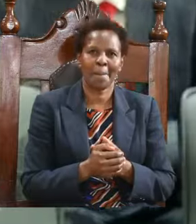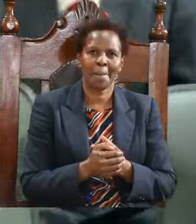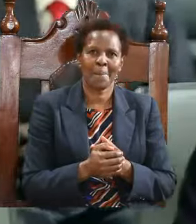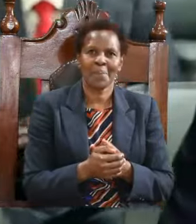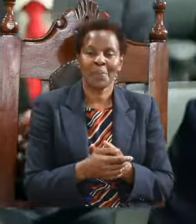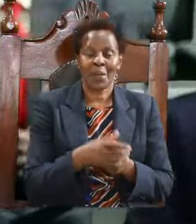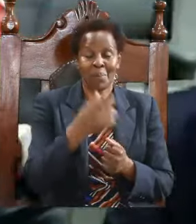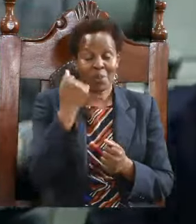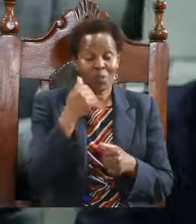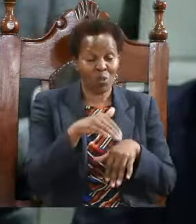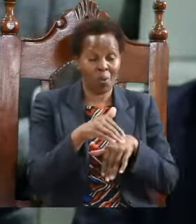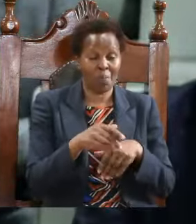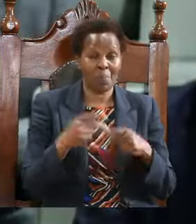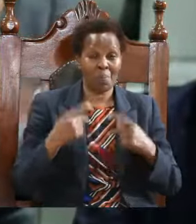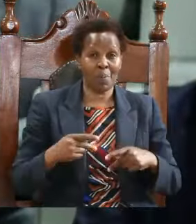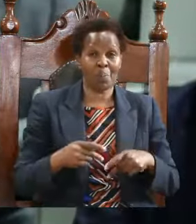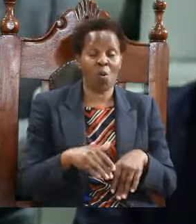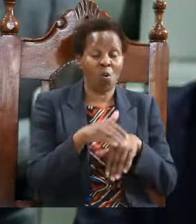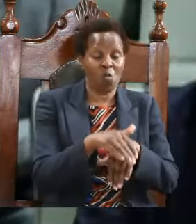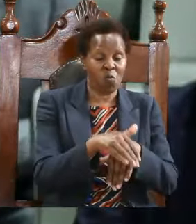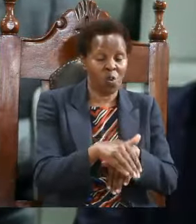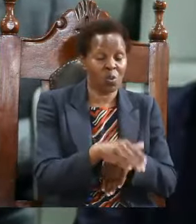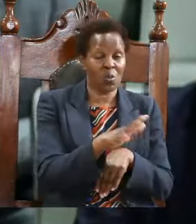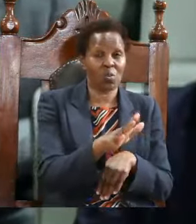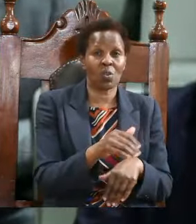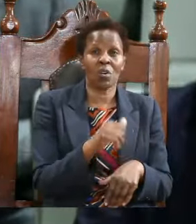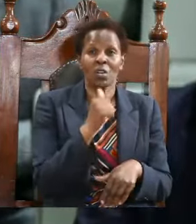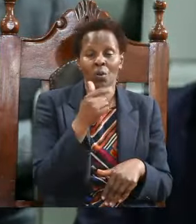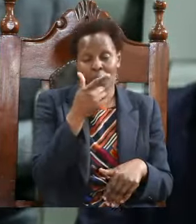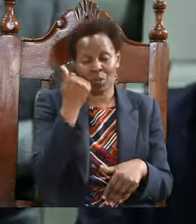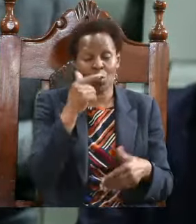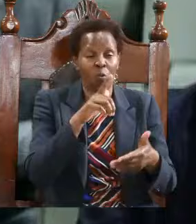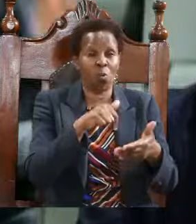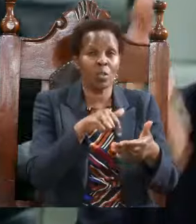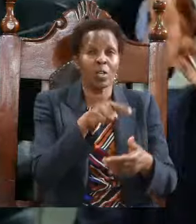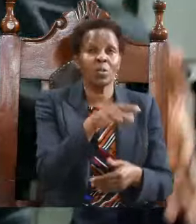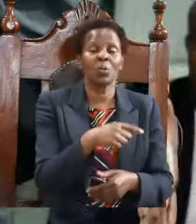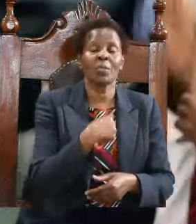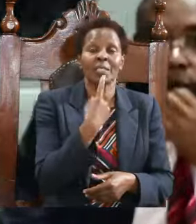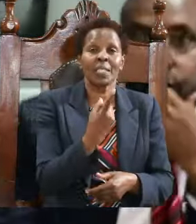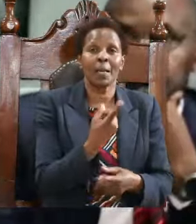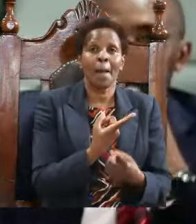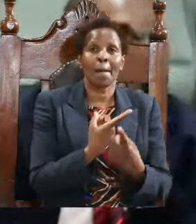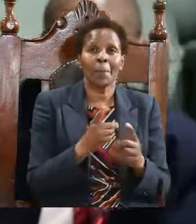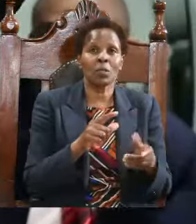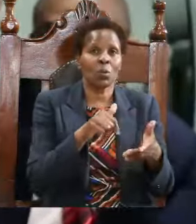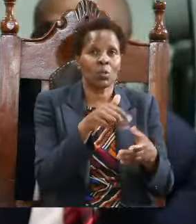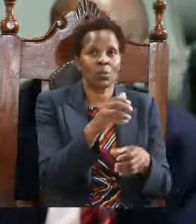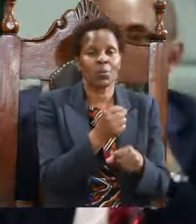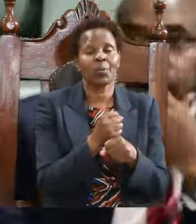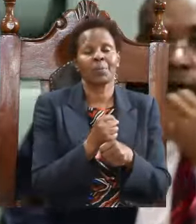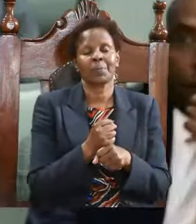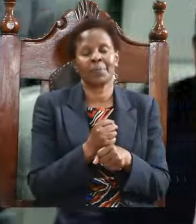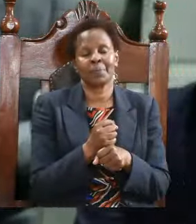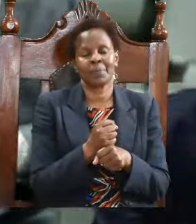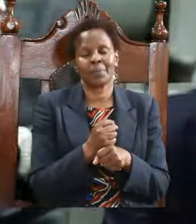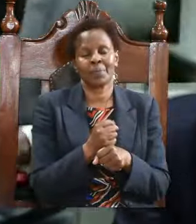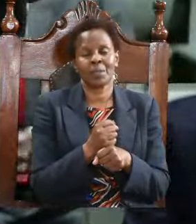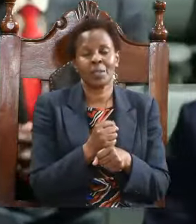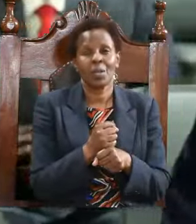Because people will follow you not because of what you say. It is because of what you do.